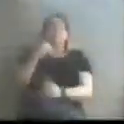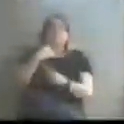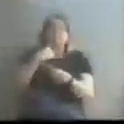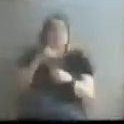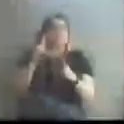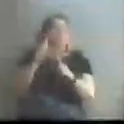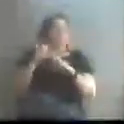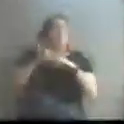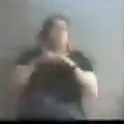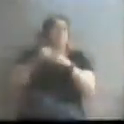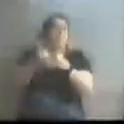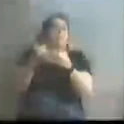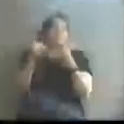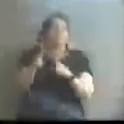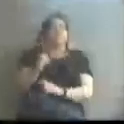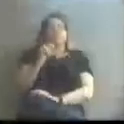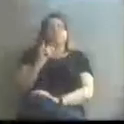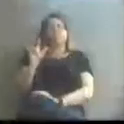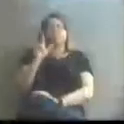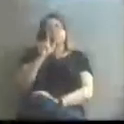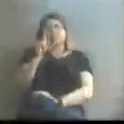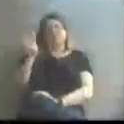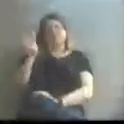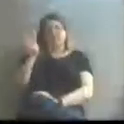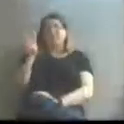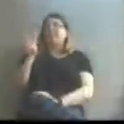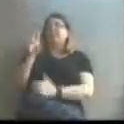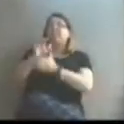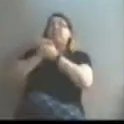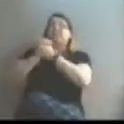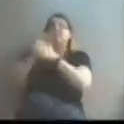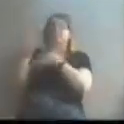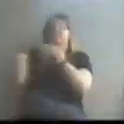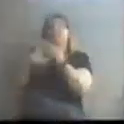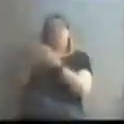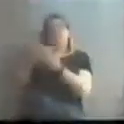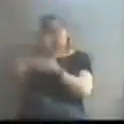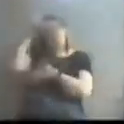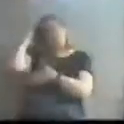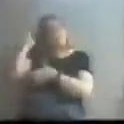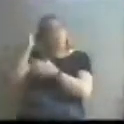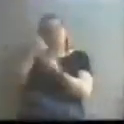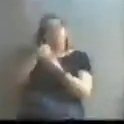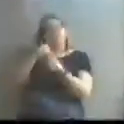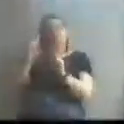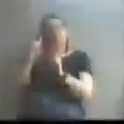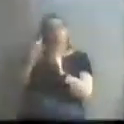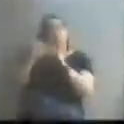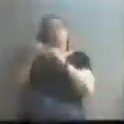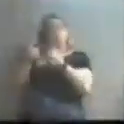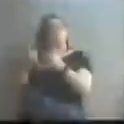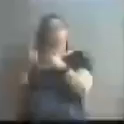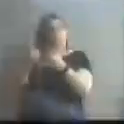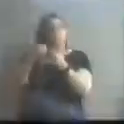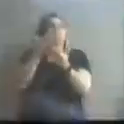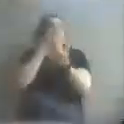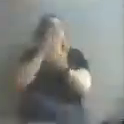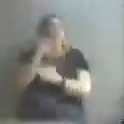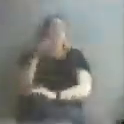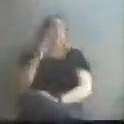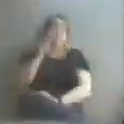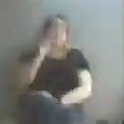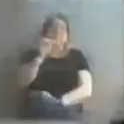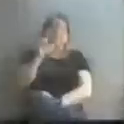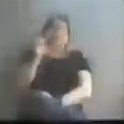27th, so we want to congratulate all the Hilliard Lions Excellence Award winners and thank Jim Allen again